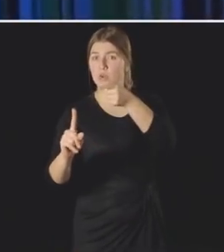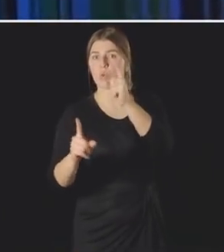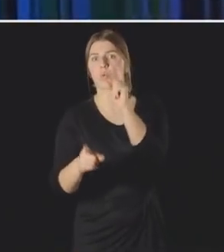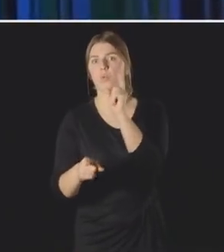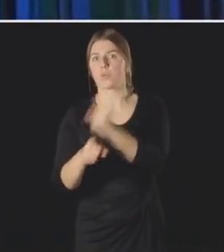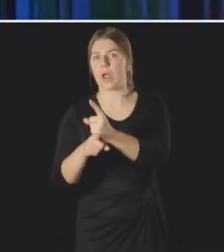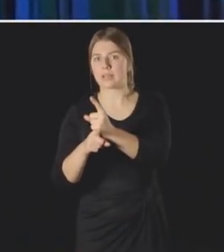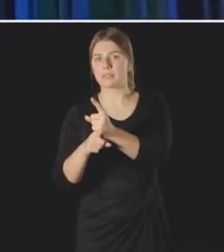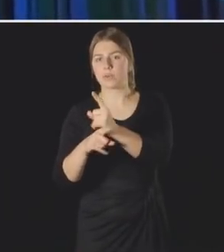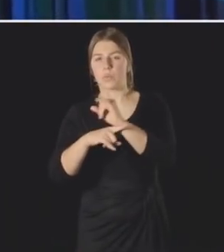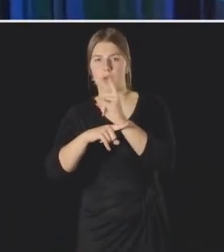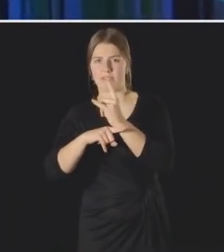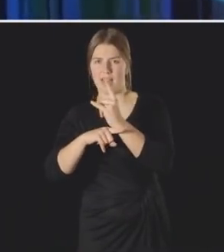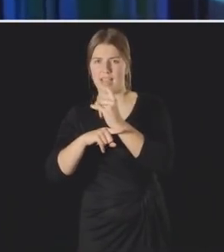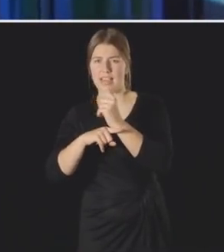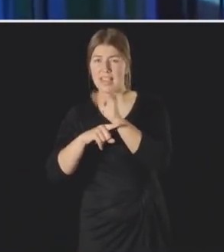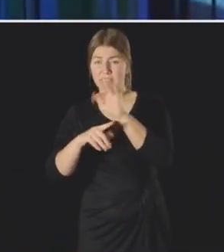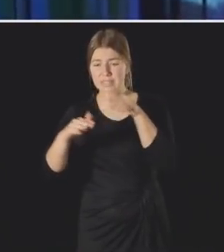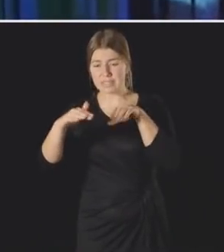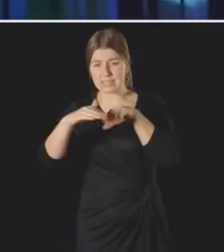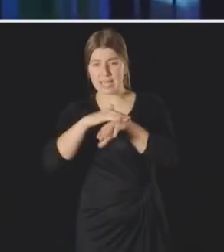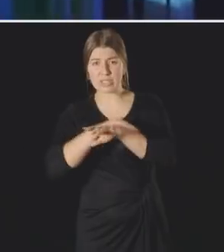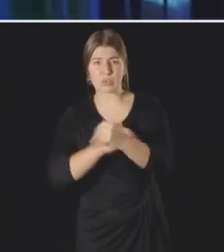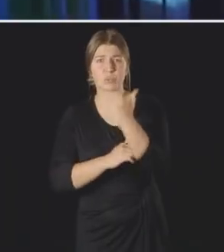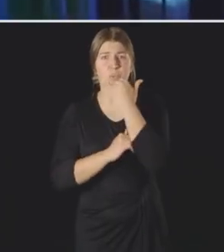and record everything that you're doing.